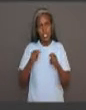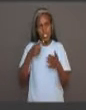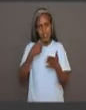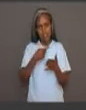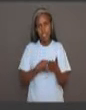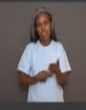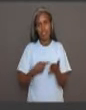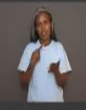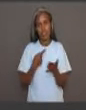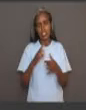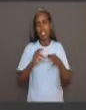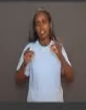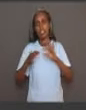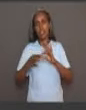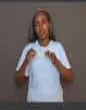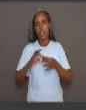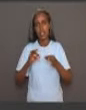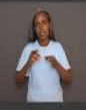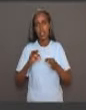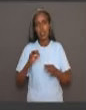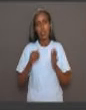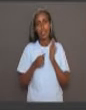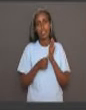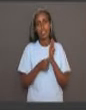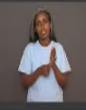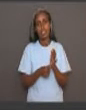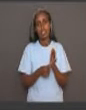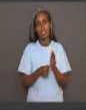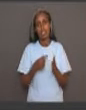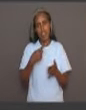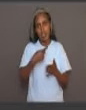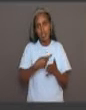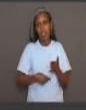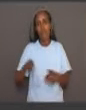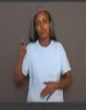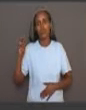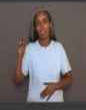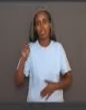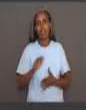validity of the statement by assigning a value to n.